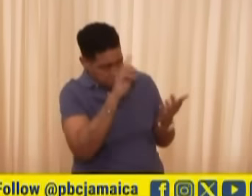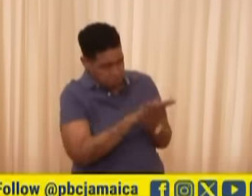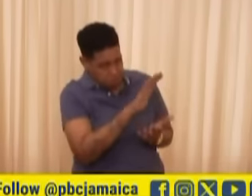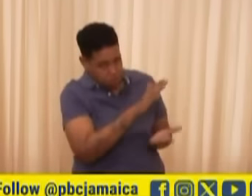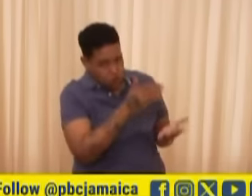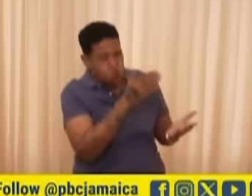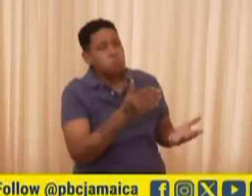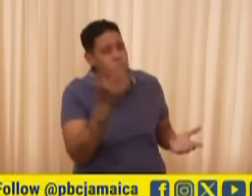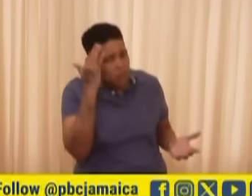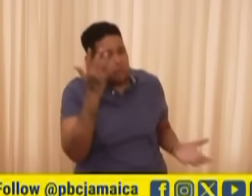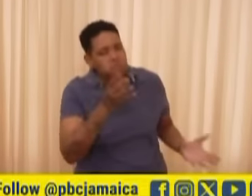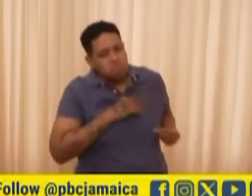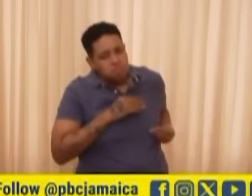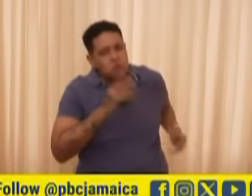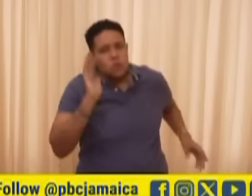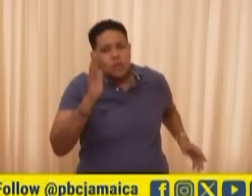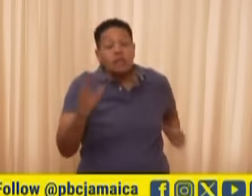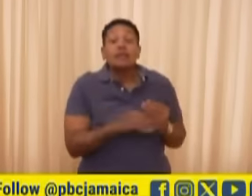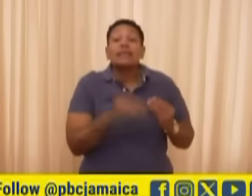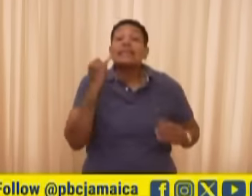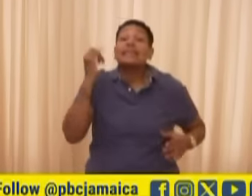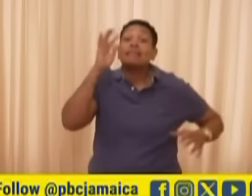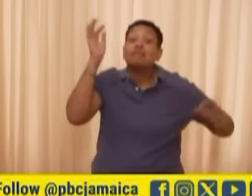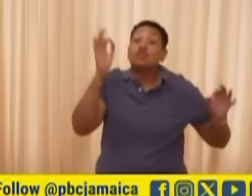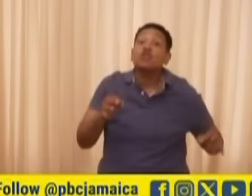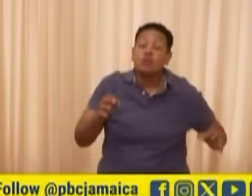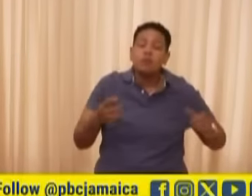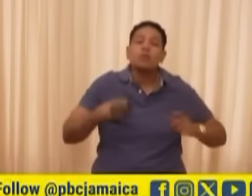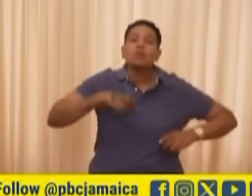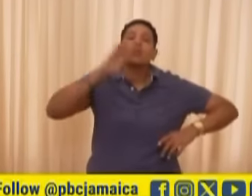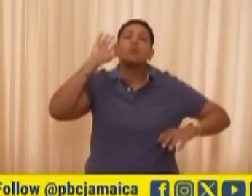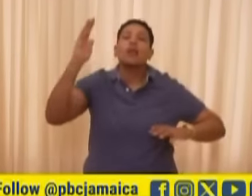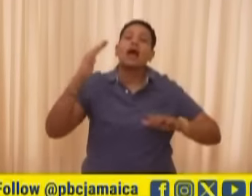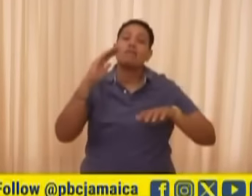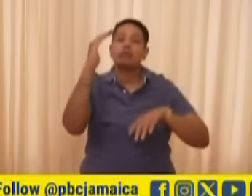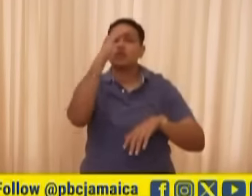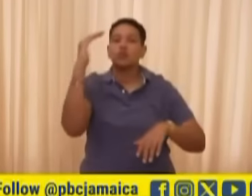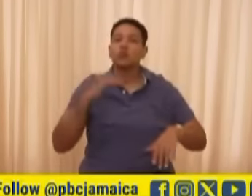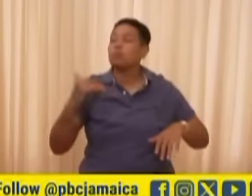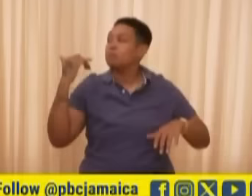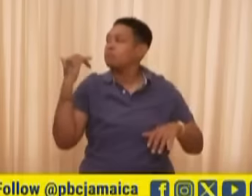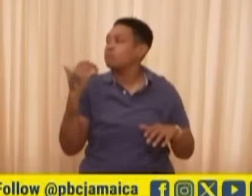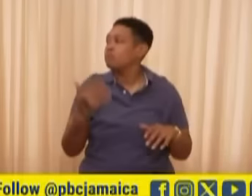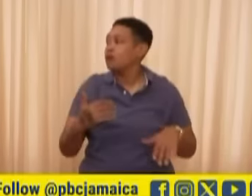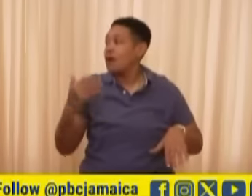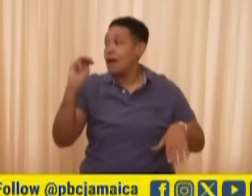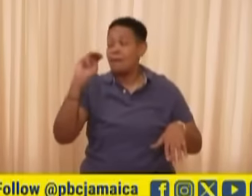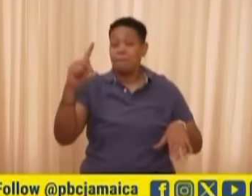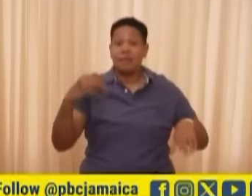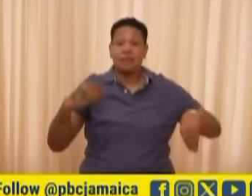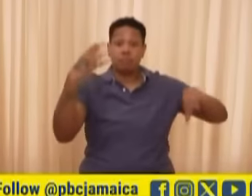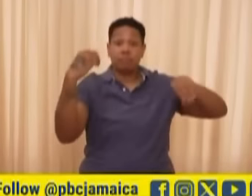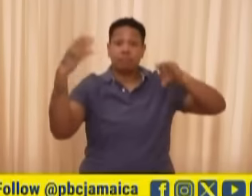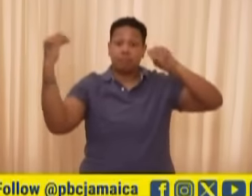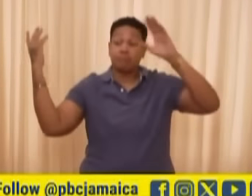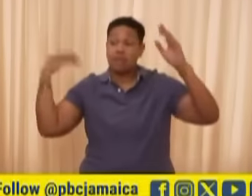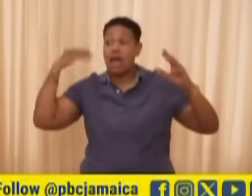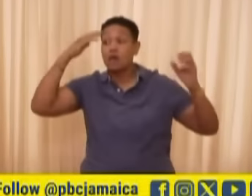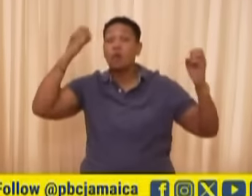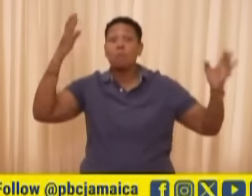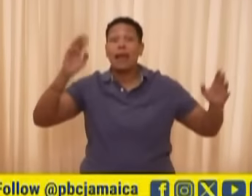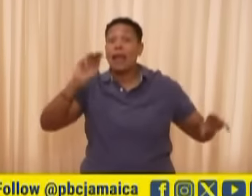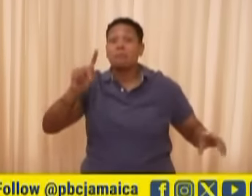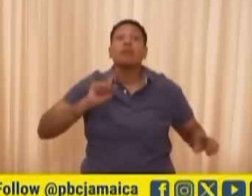And if determined, then we will have a Zoom call with members of parliament. I know many of them are in the